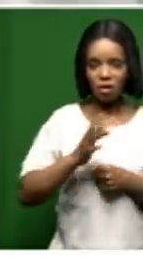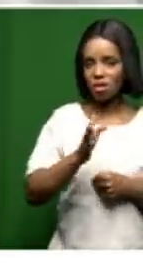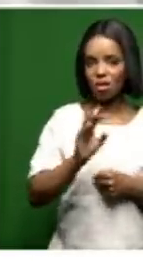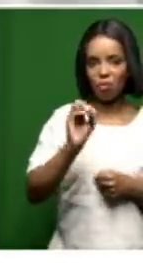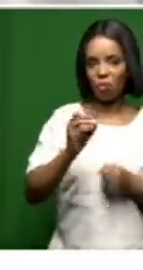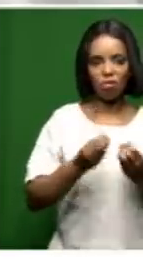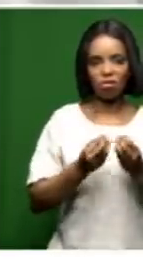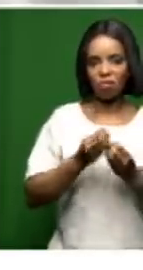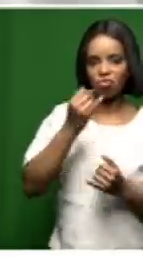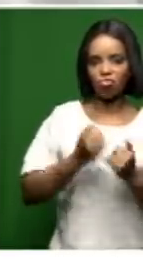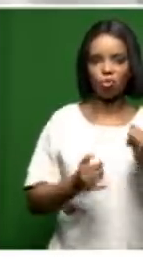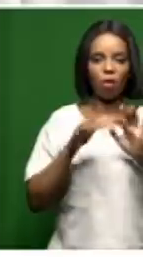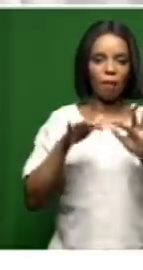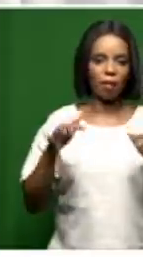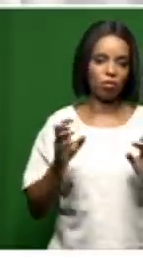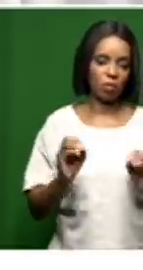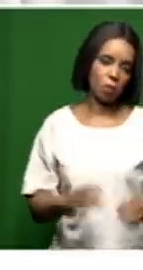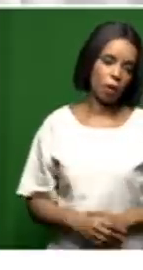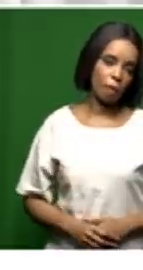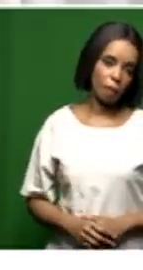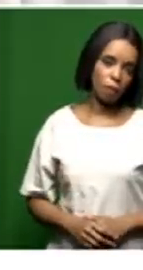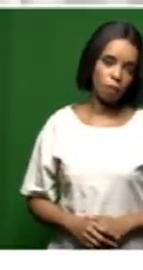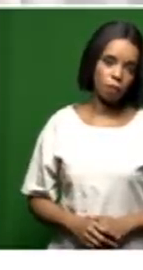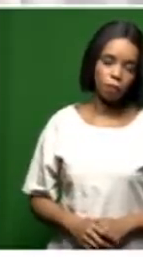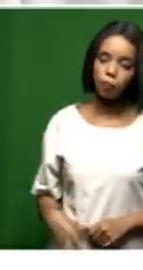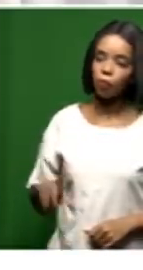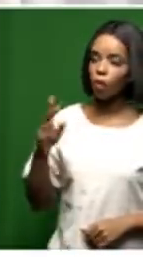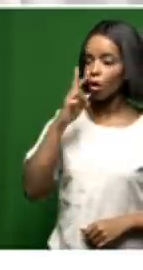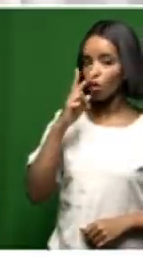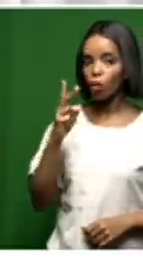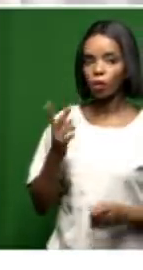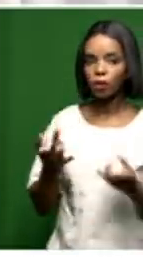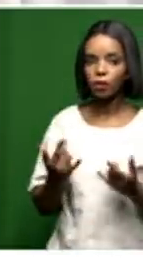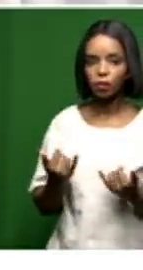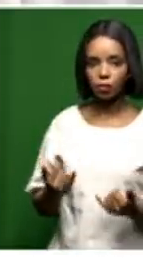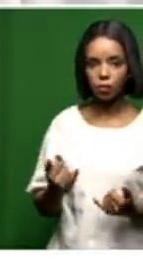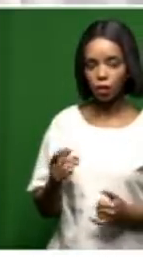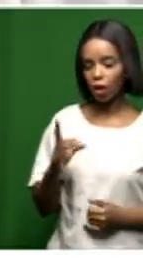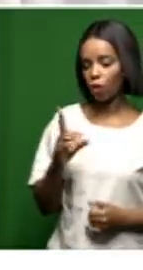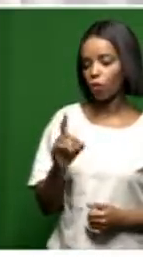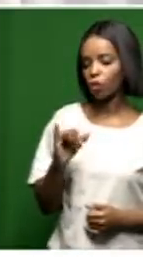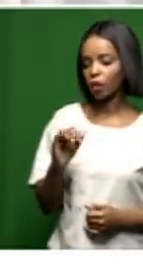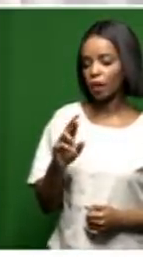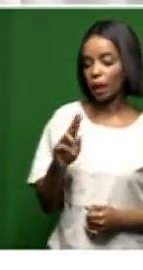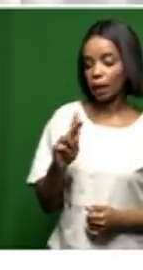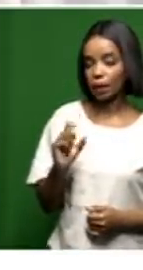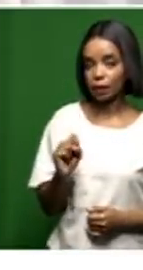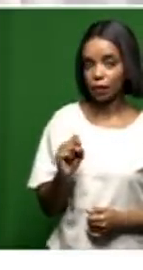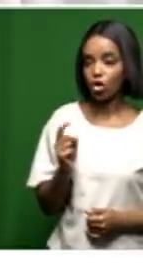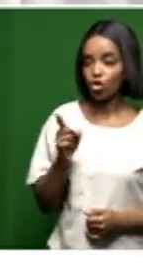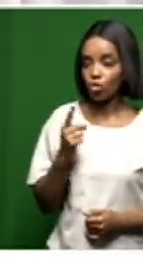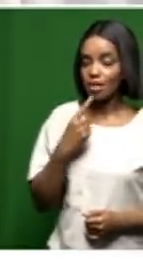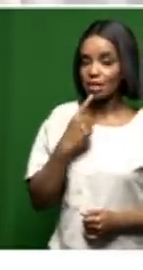society in which I live. So looking at Mervyn Dirks, and as you say, basically being